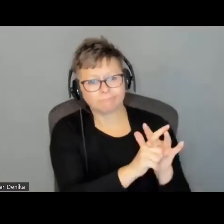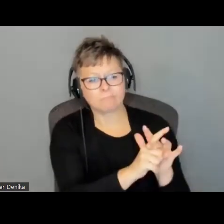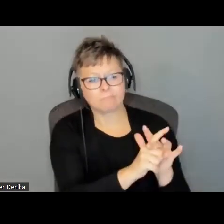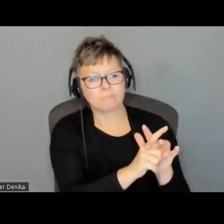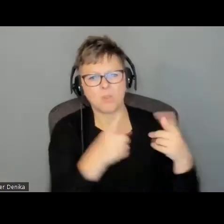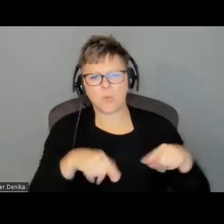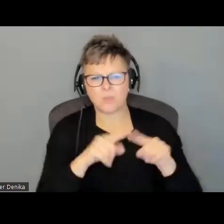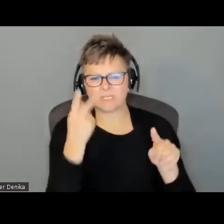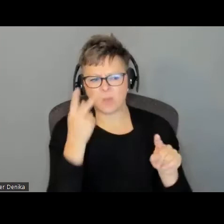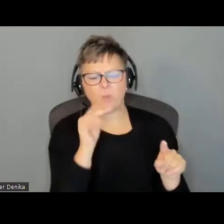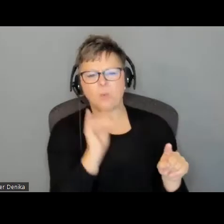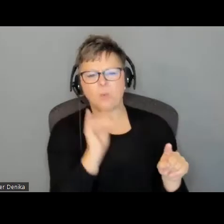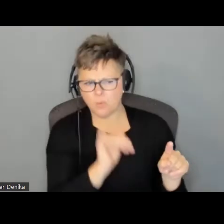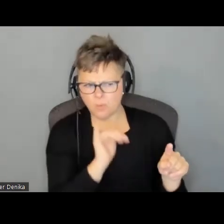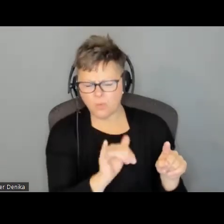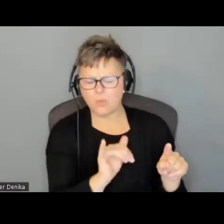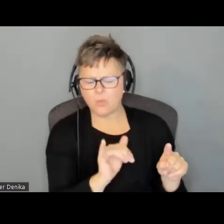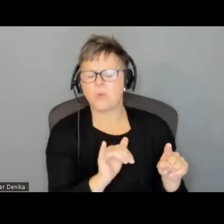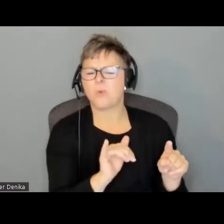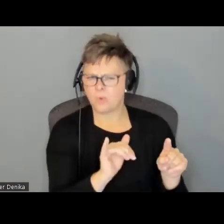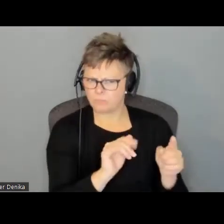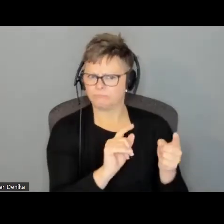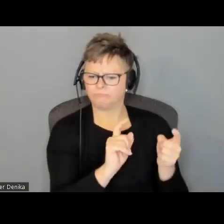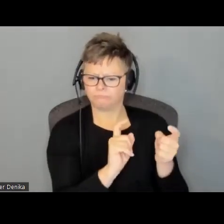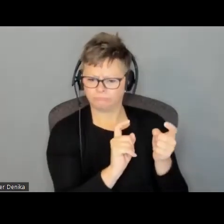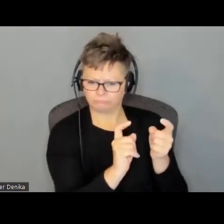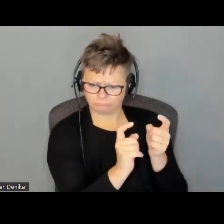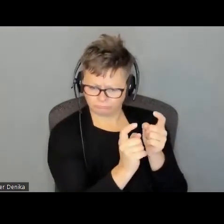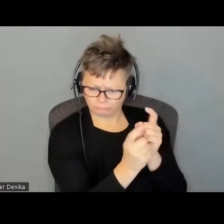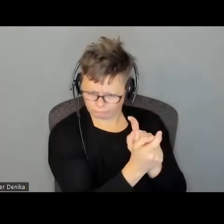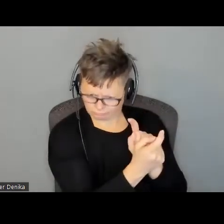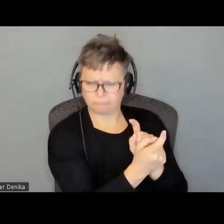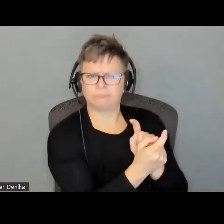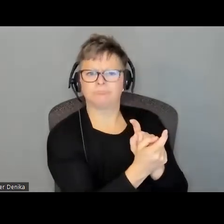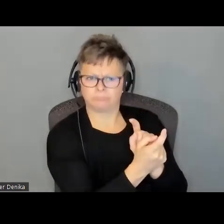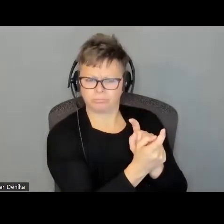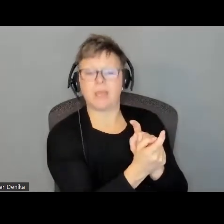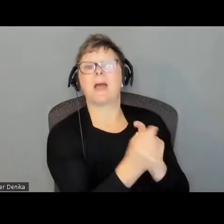and trends, not only in terms of access, but in the importance and